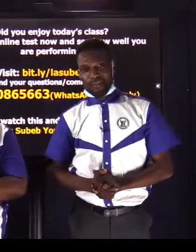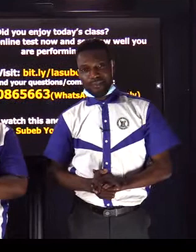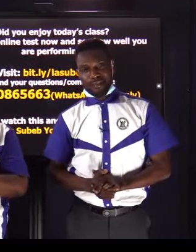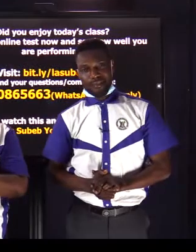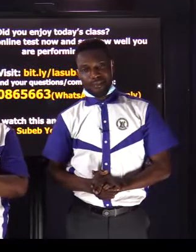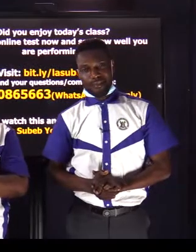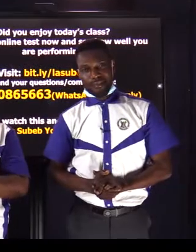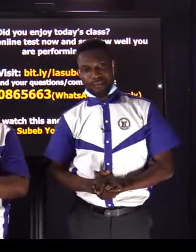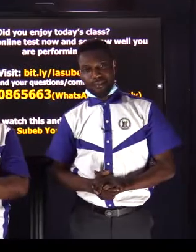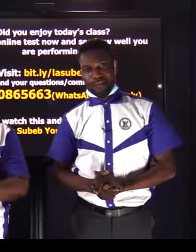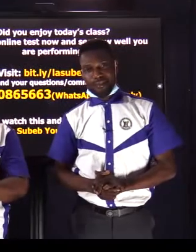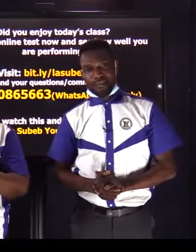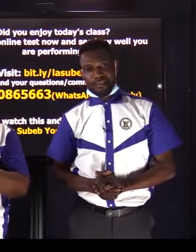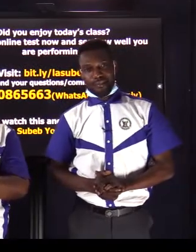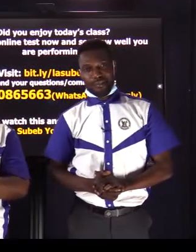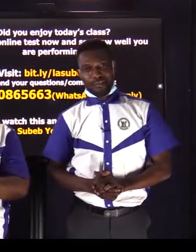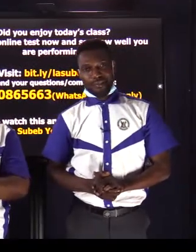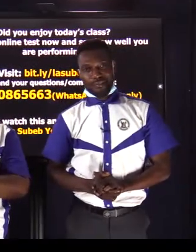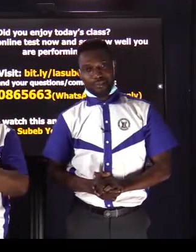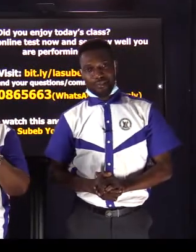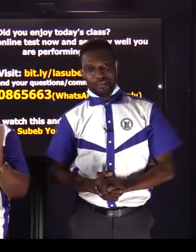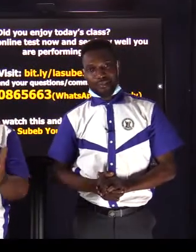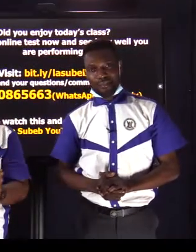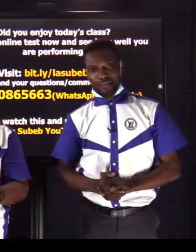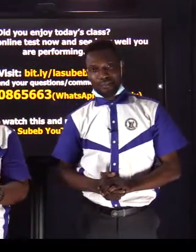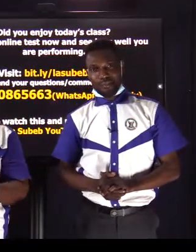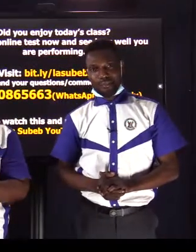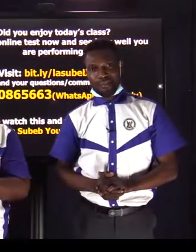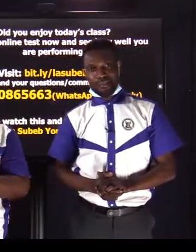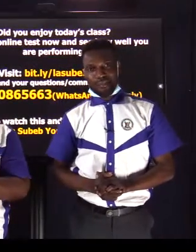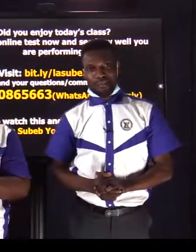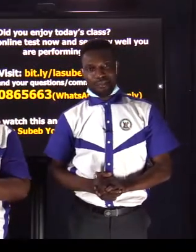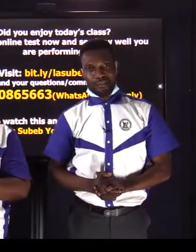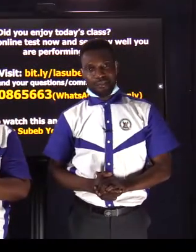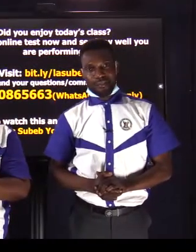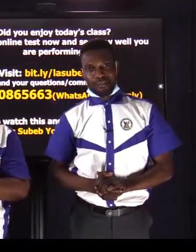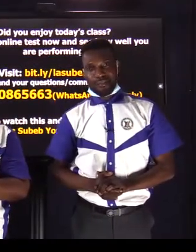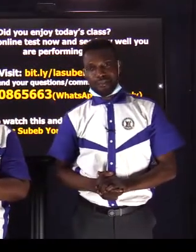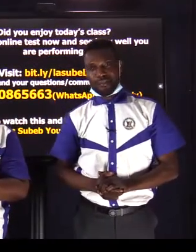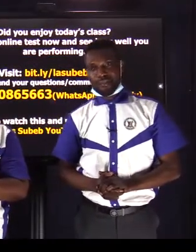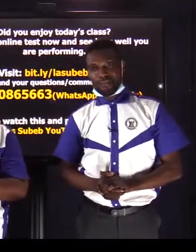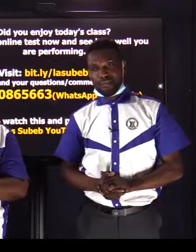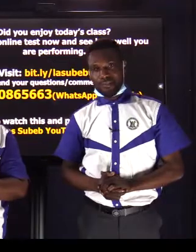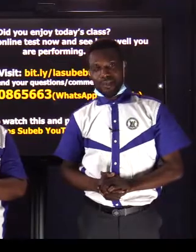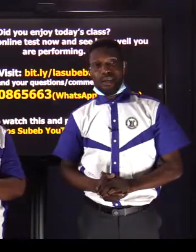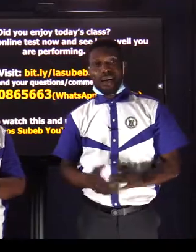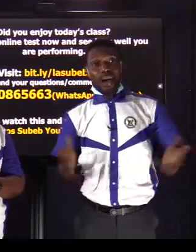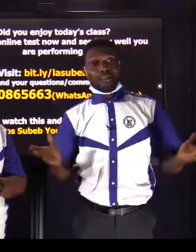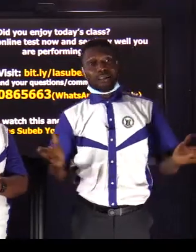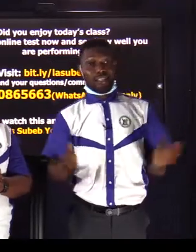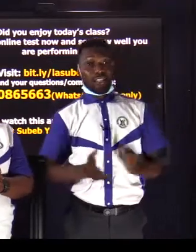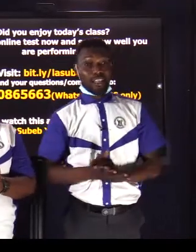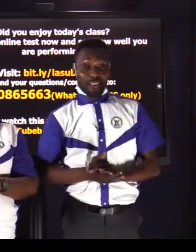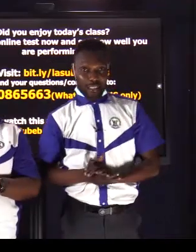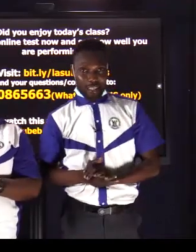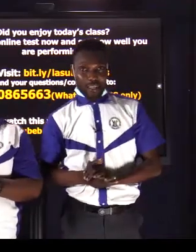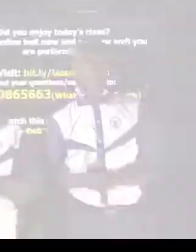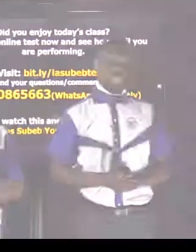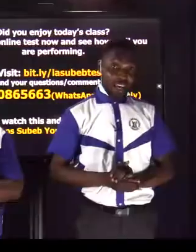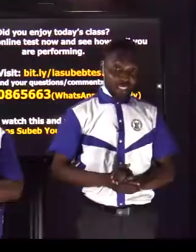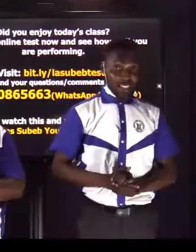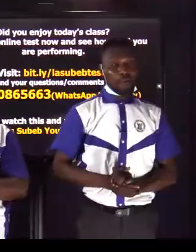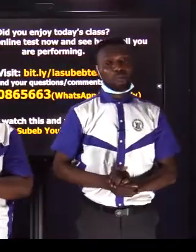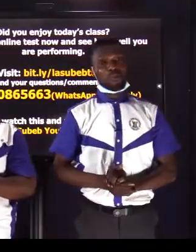authority. This is the only way by which we can identify you and reward you accordingly. As the teacher